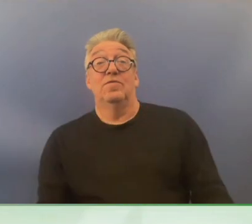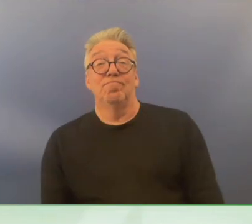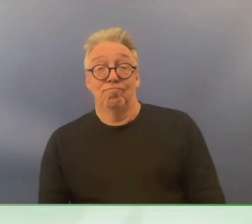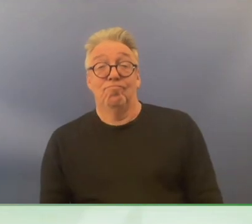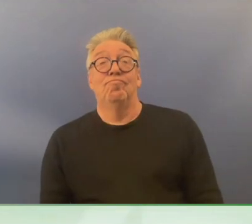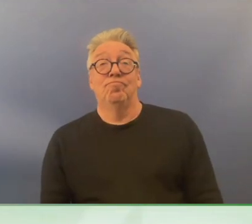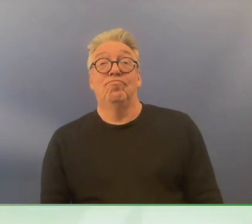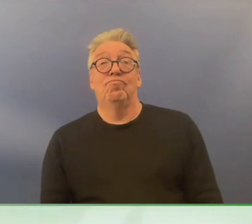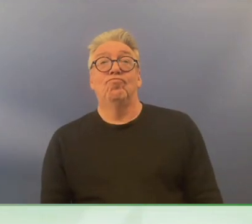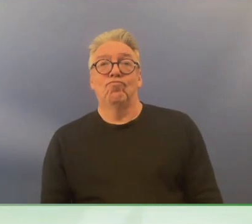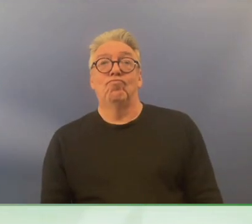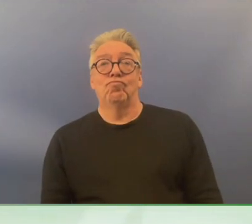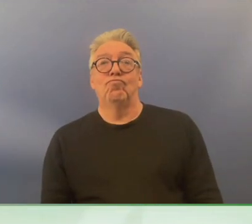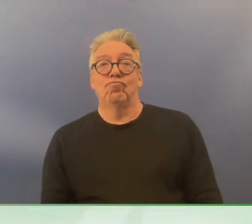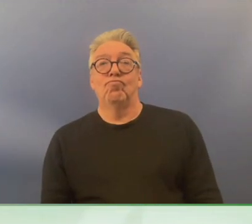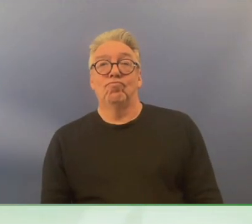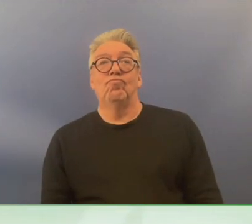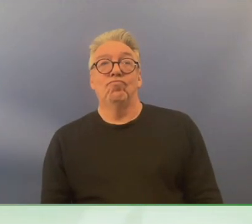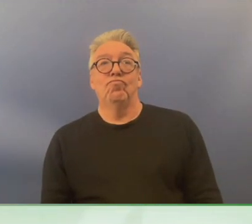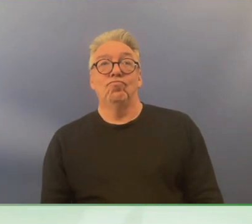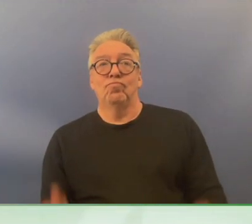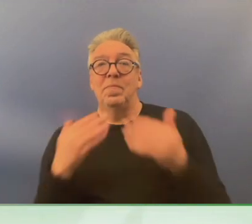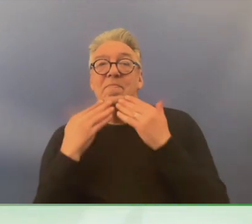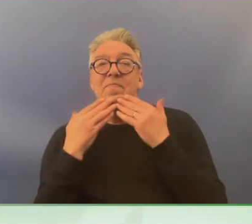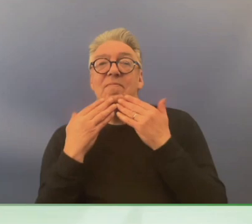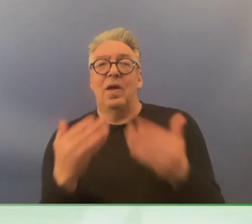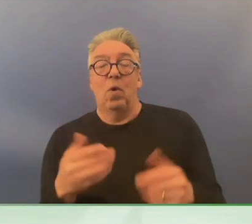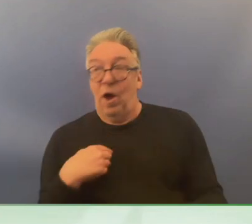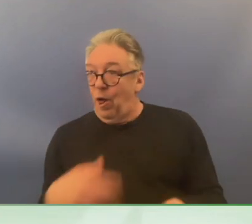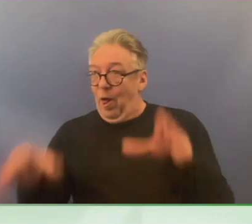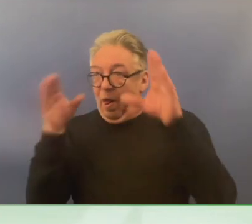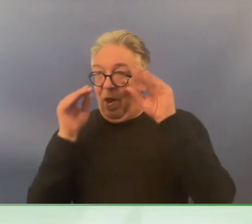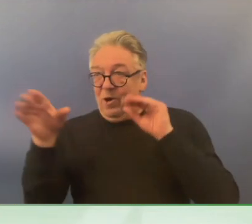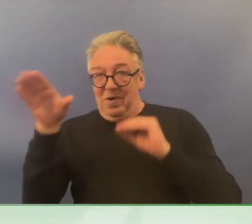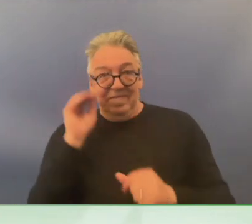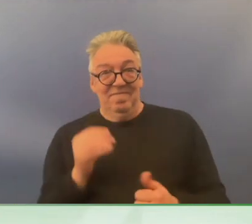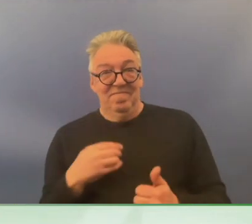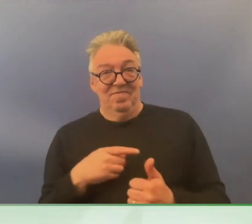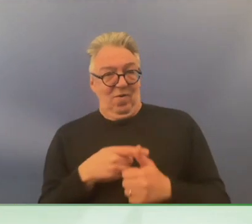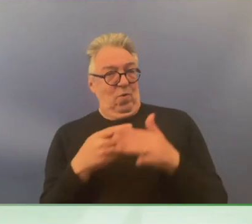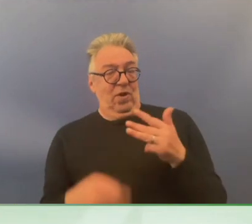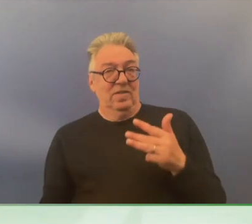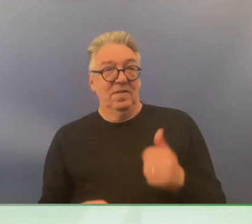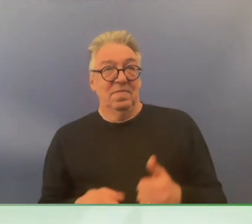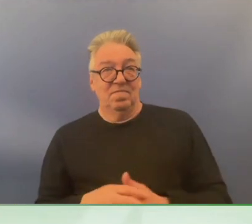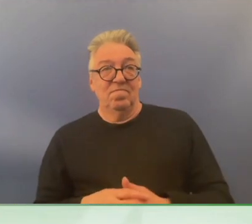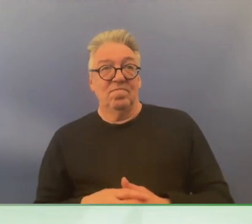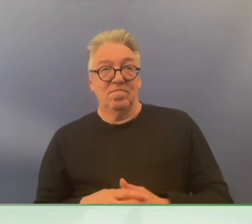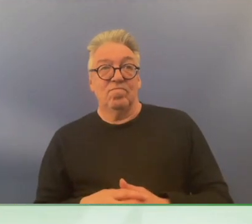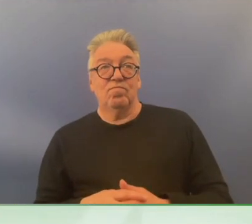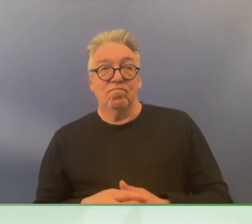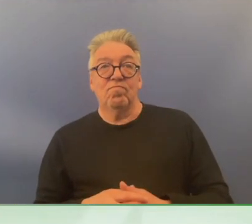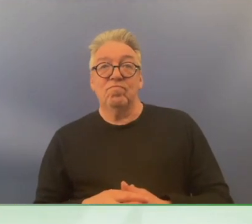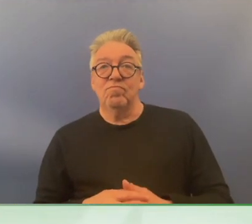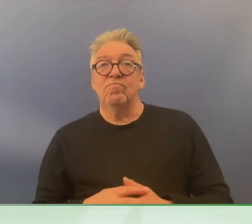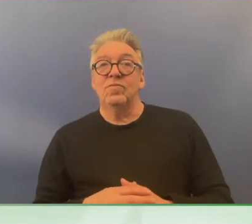Thank you very much, Antal. I learned a few things. One, a reminder in terms of, feel free to sit down, no worries. Okay. One of the few